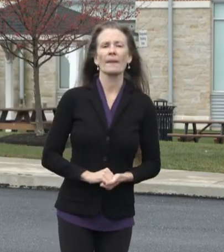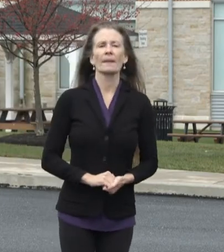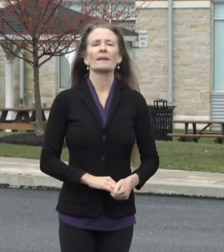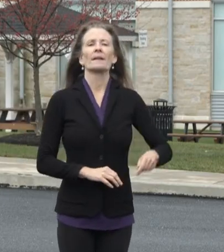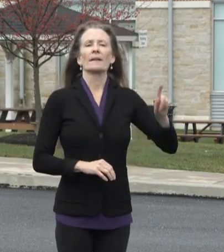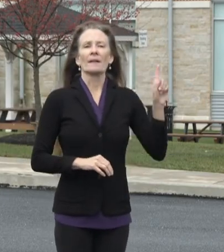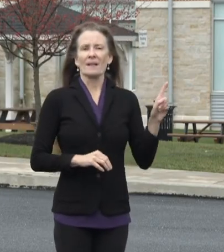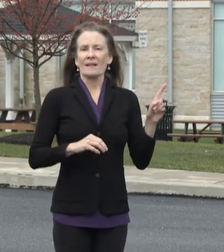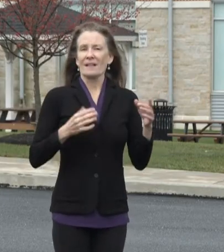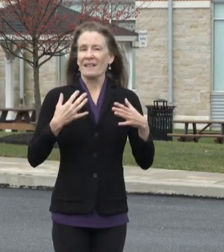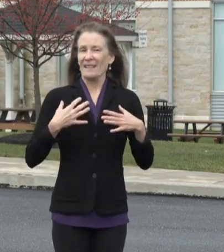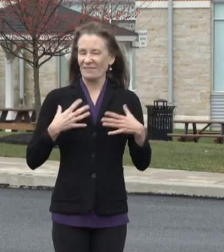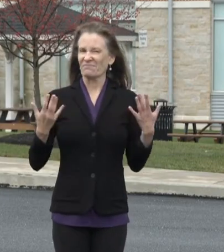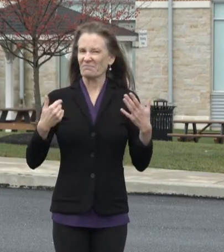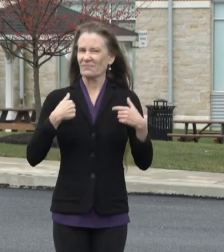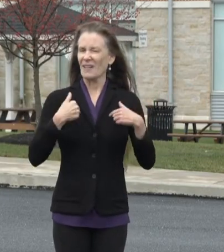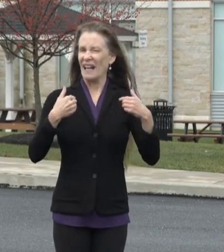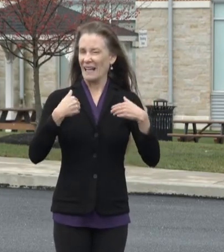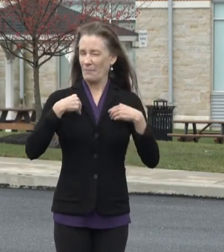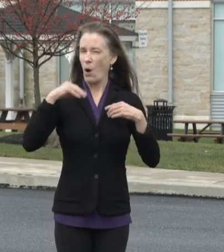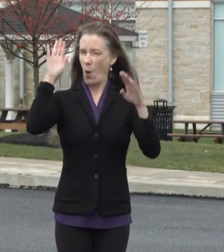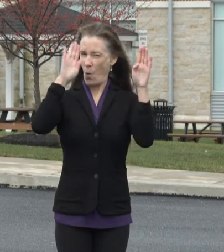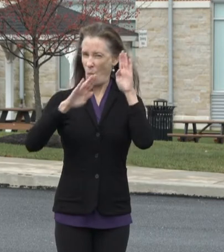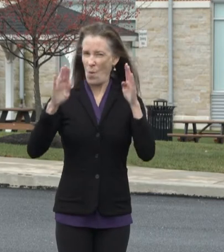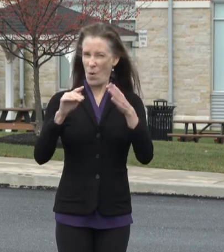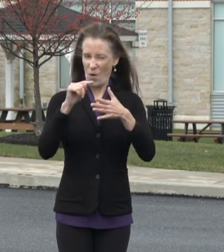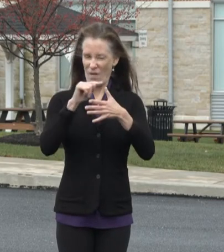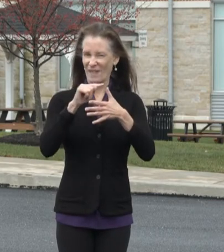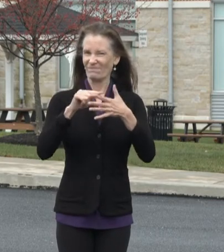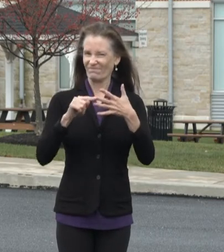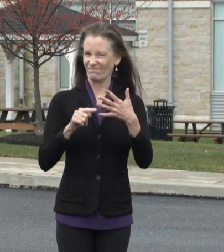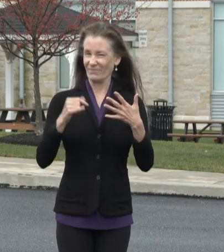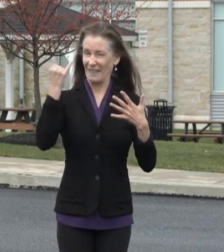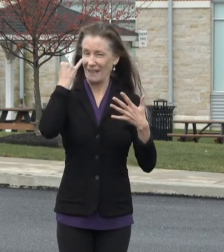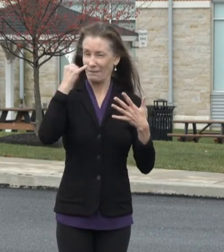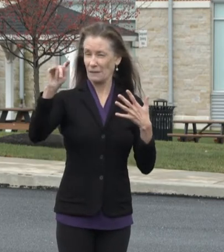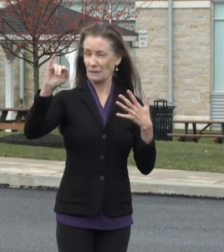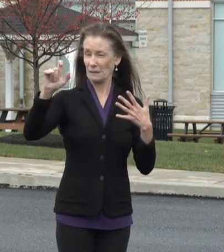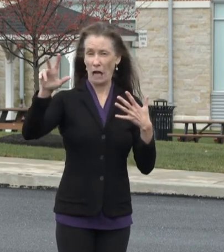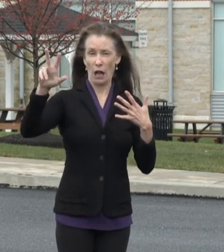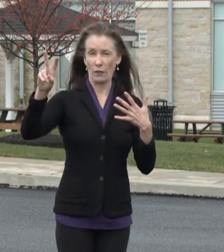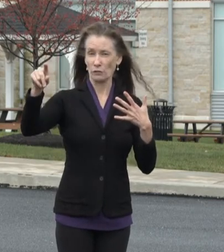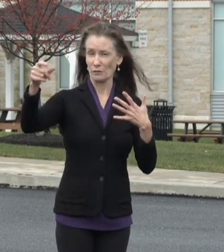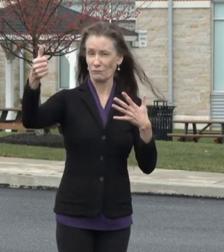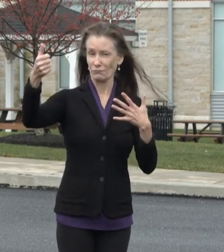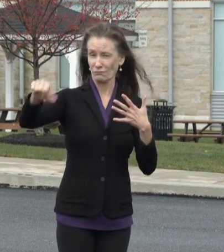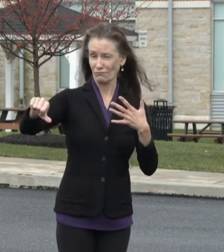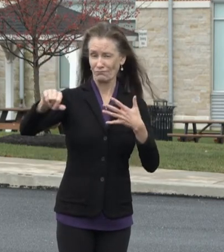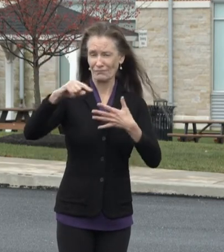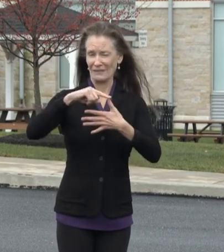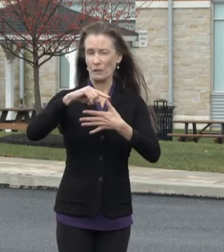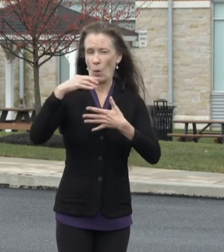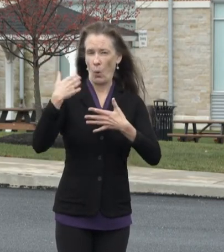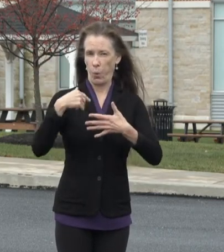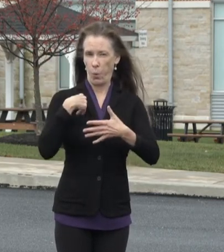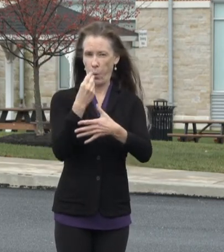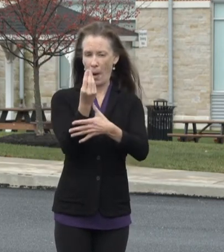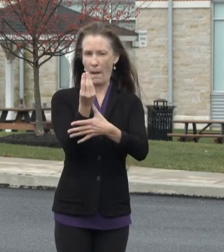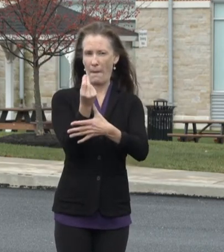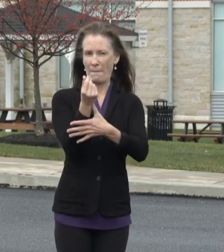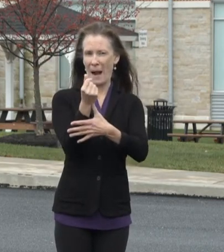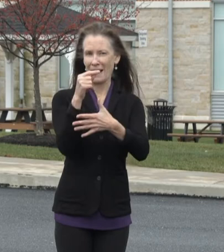concerns, obviously, with not reauthorizing Title 32. Number one is the financial consideration. The financial